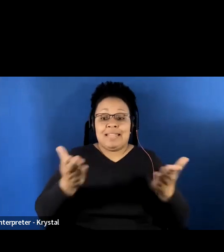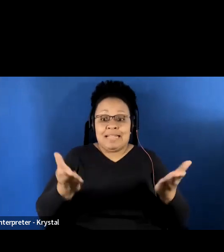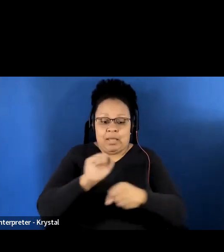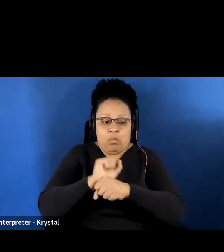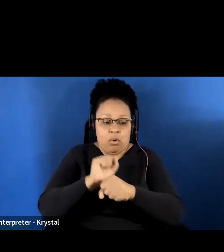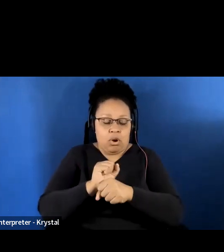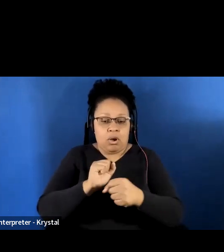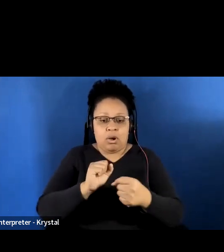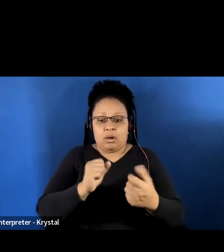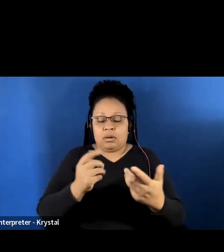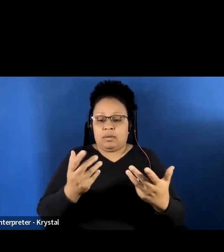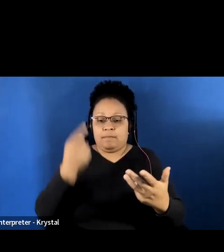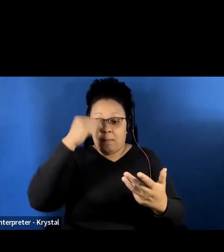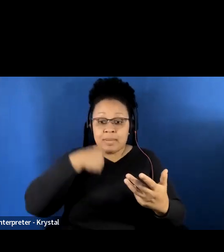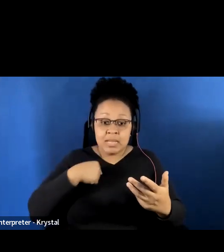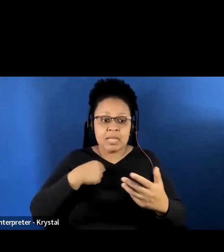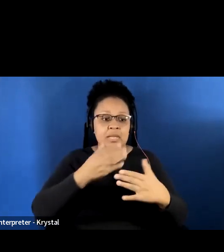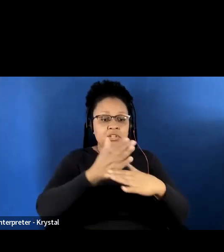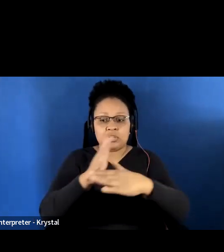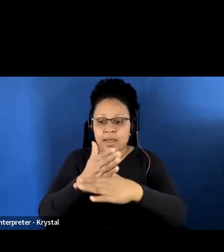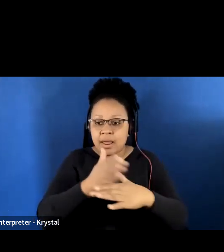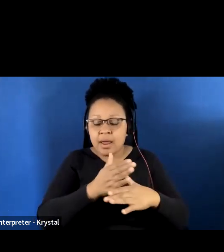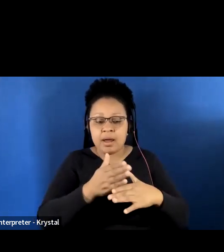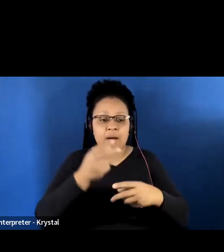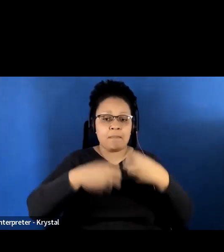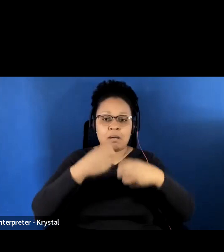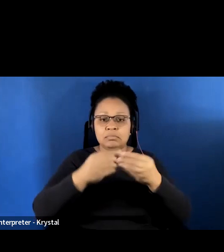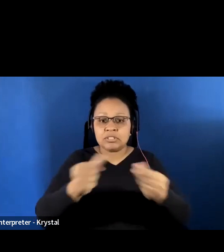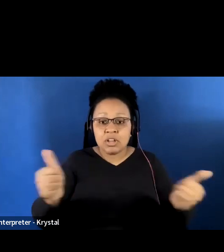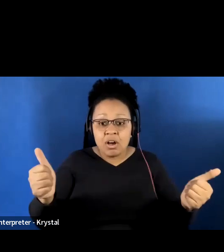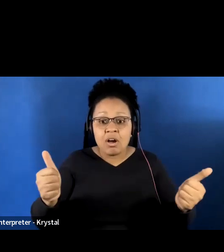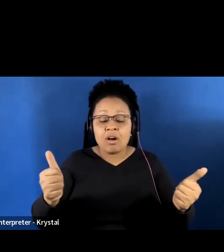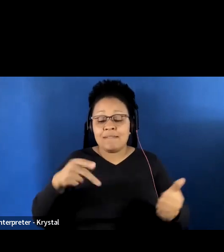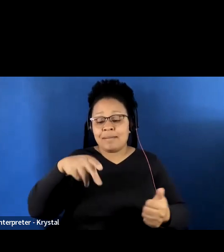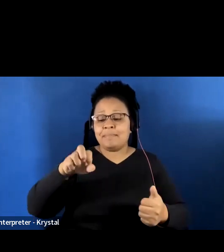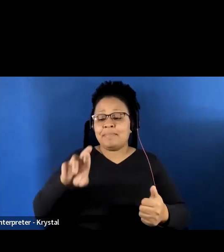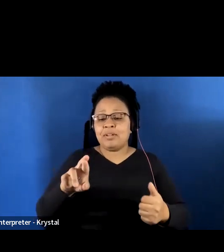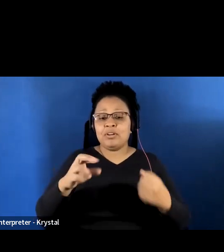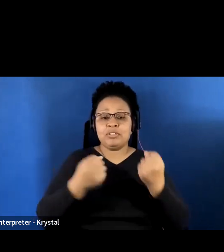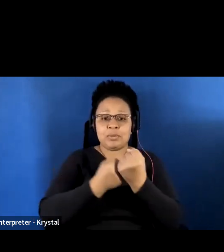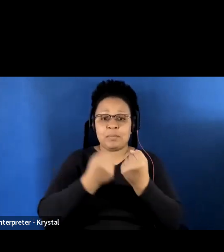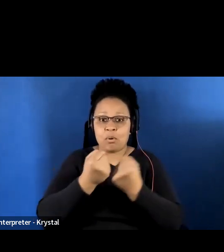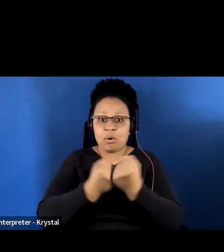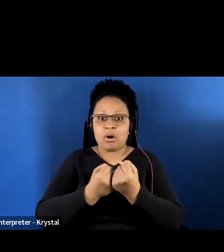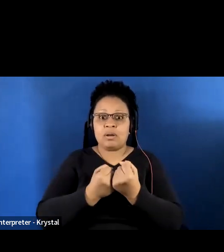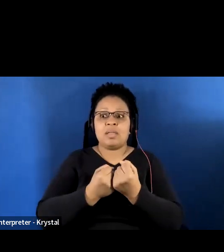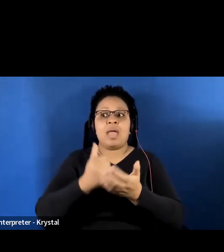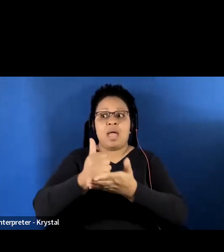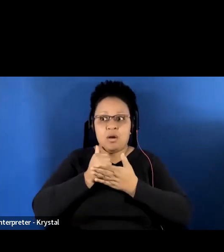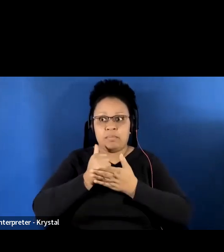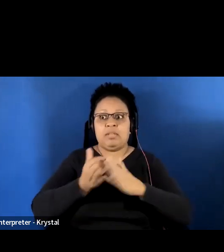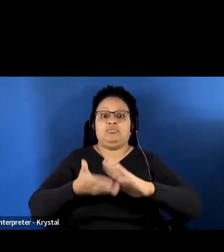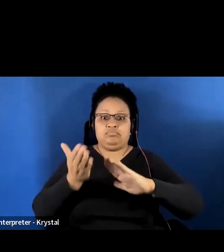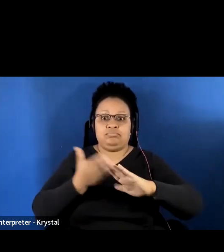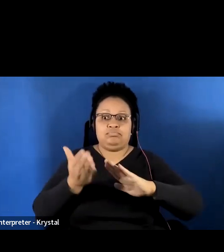approaches, to consult with each other, problem solve. Peer support is literally what kept me going